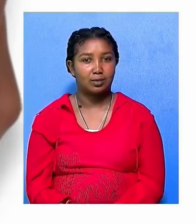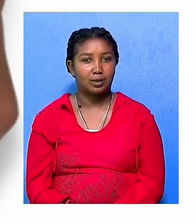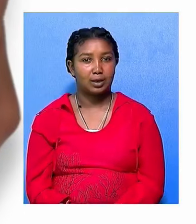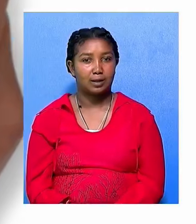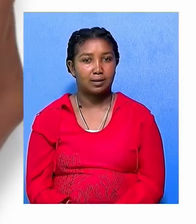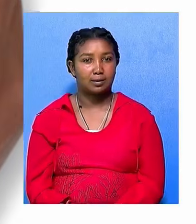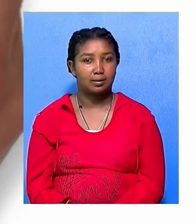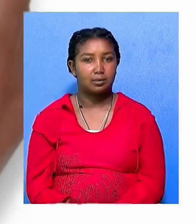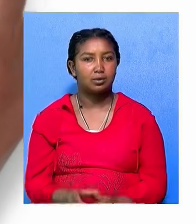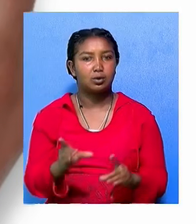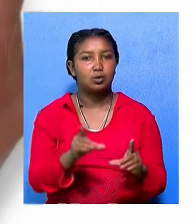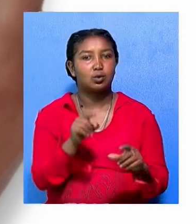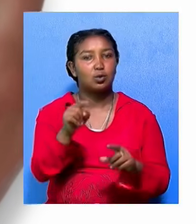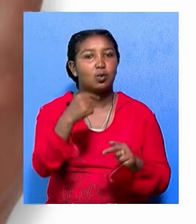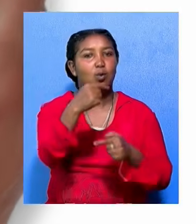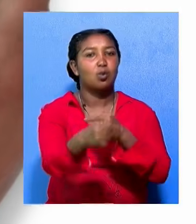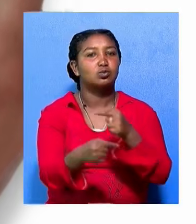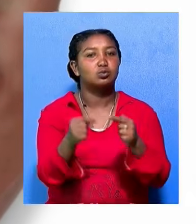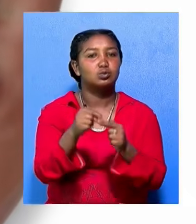go to school?